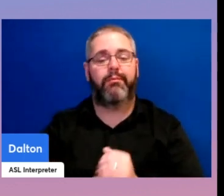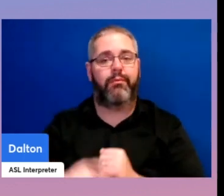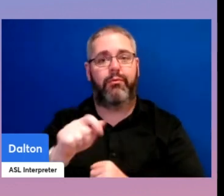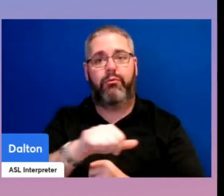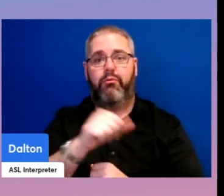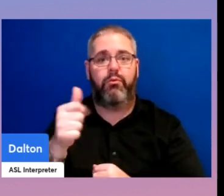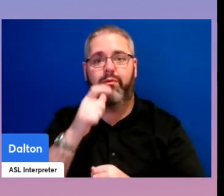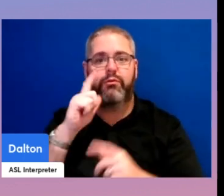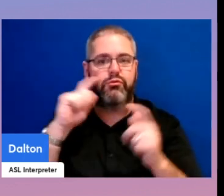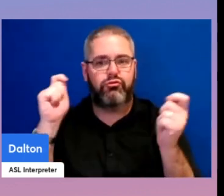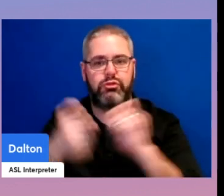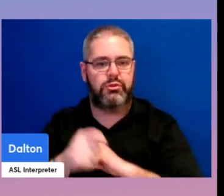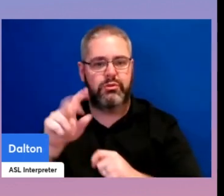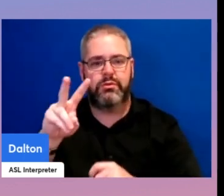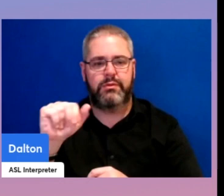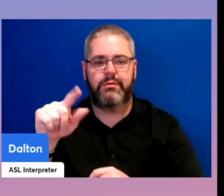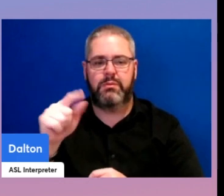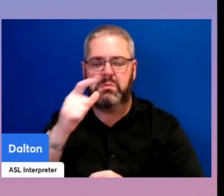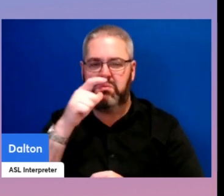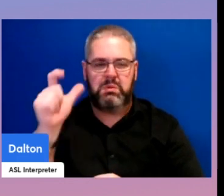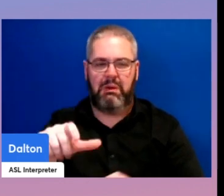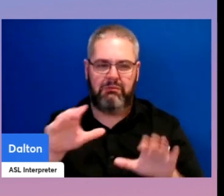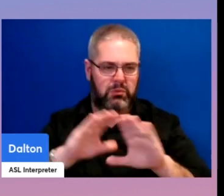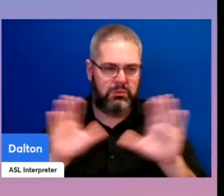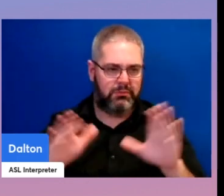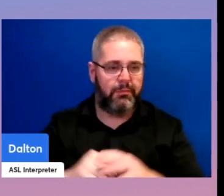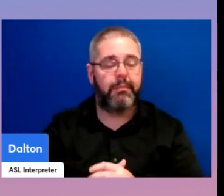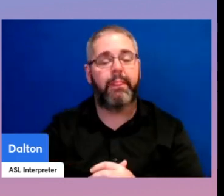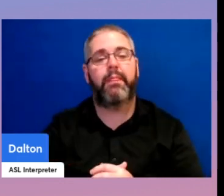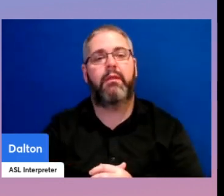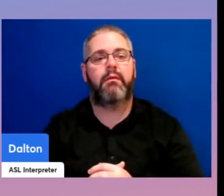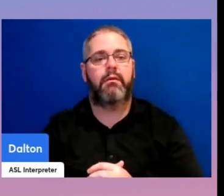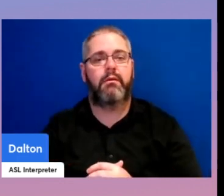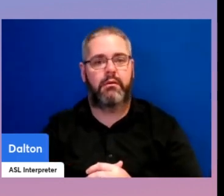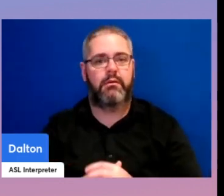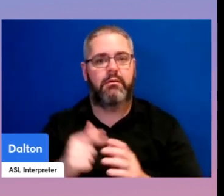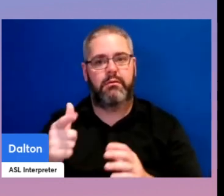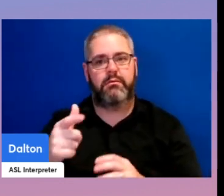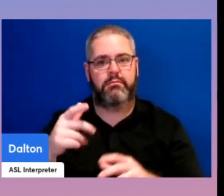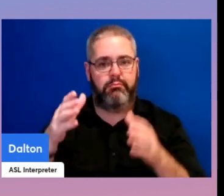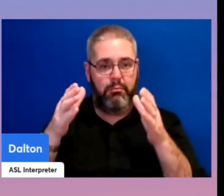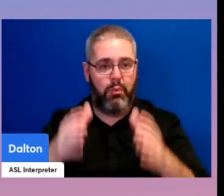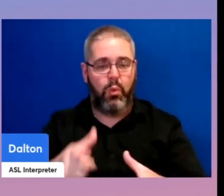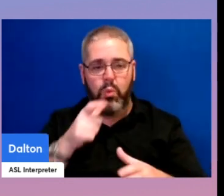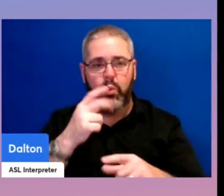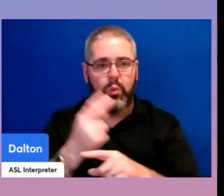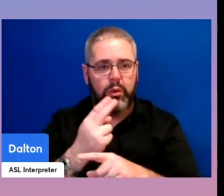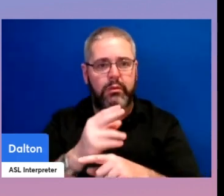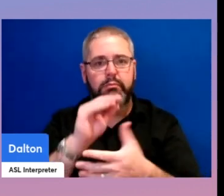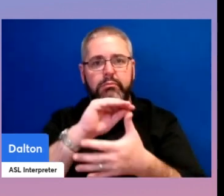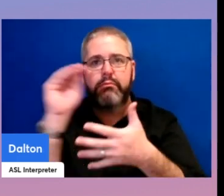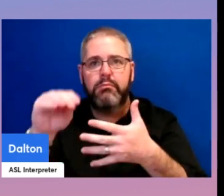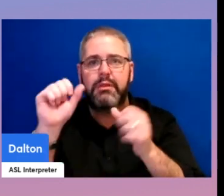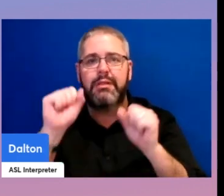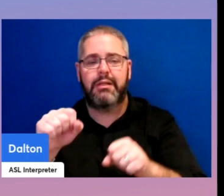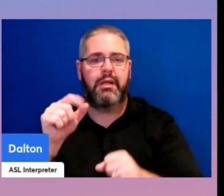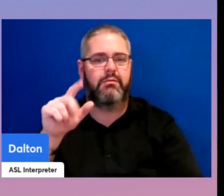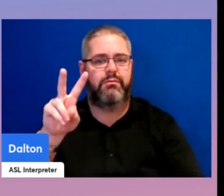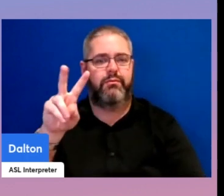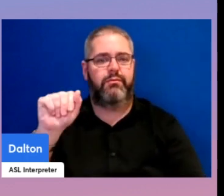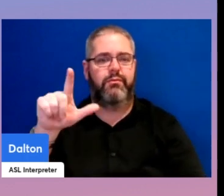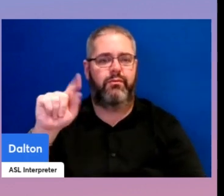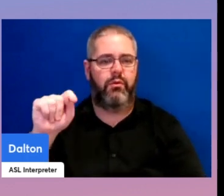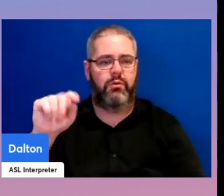change their workflow to consume secrets from Vault. So operators can still leverage the power of Vault Enterprise